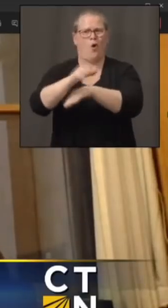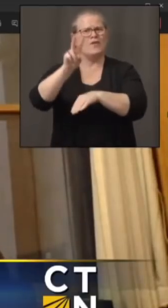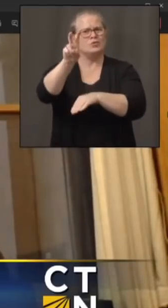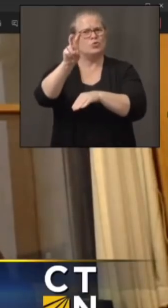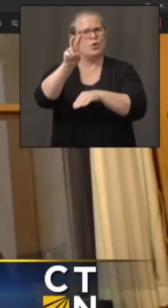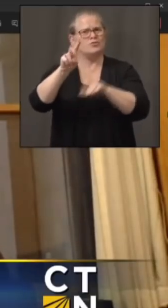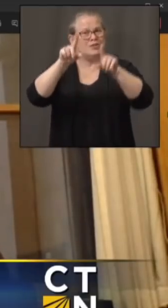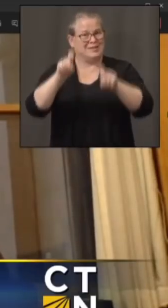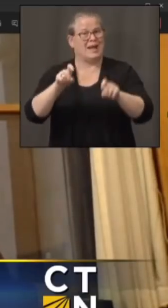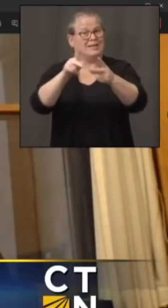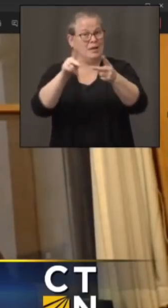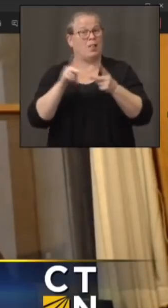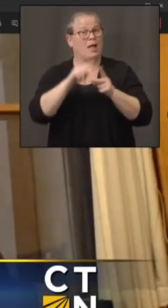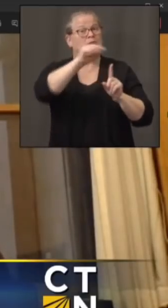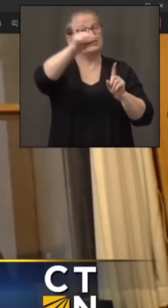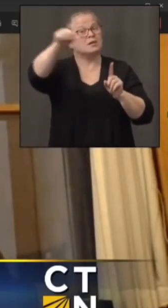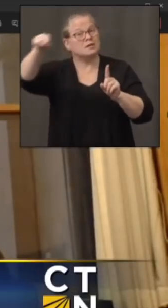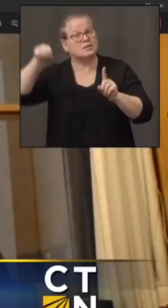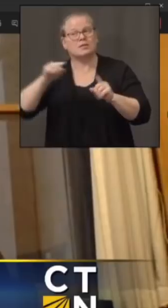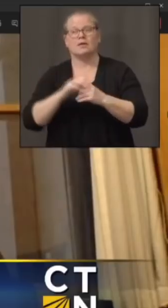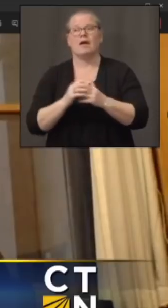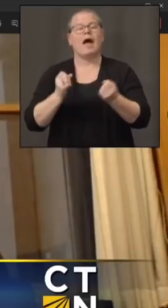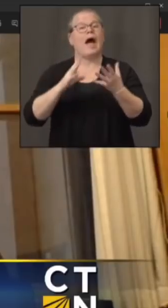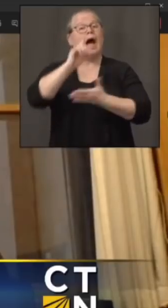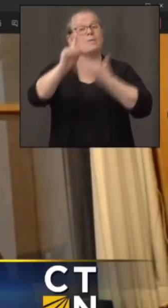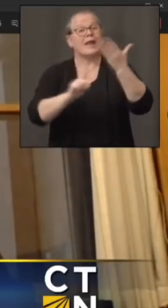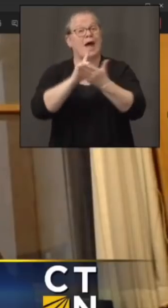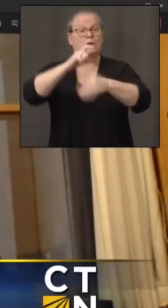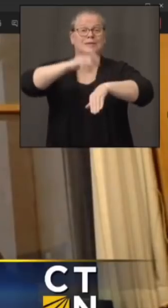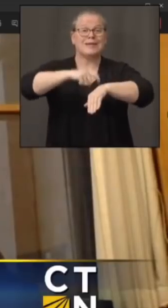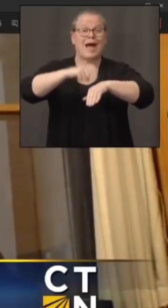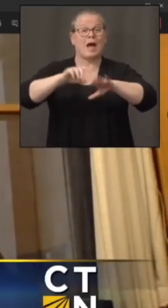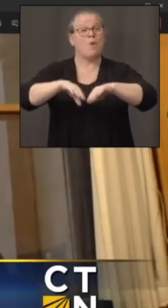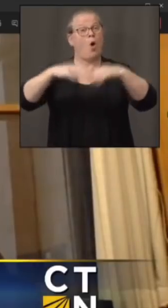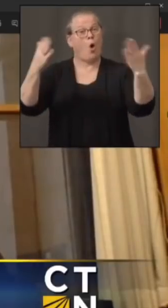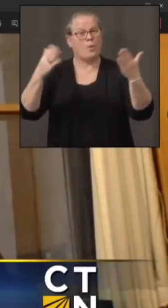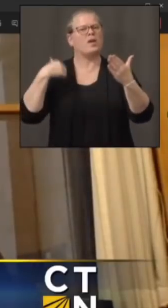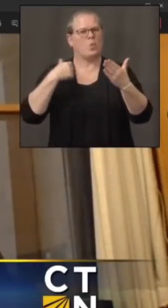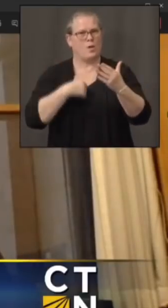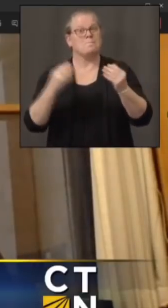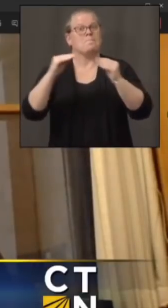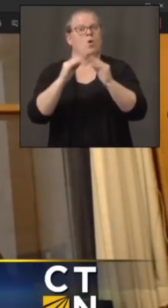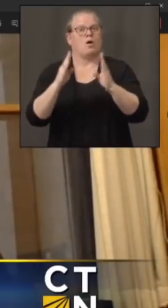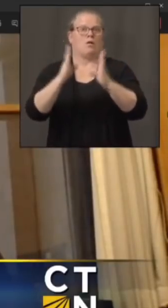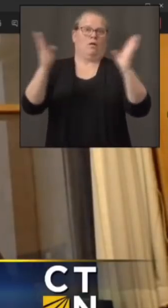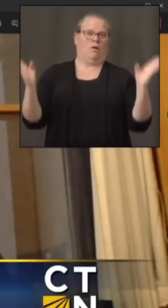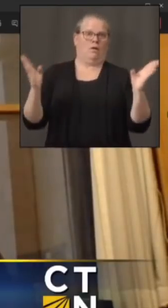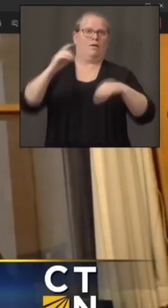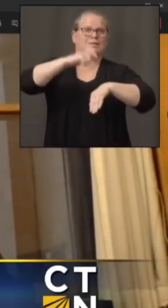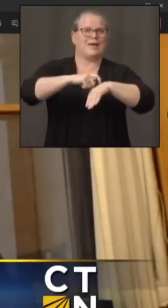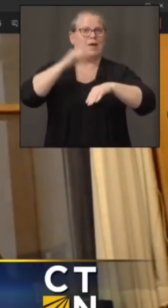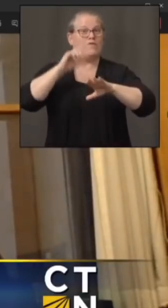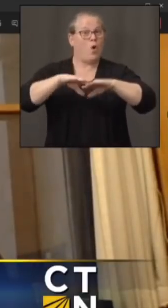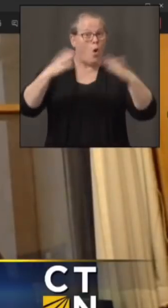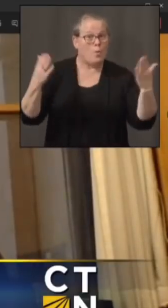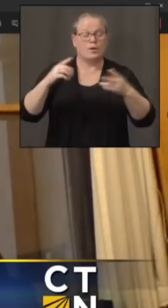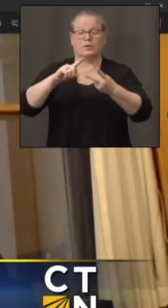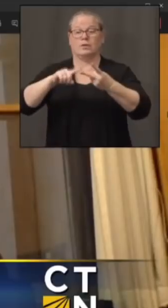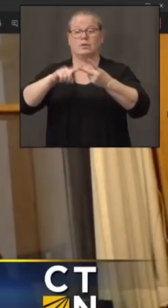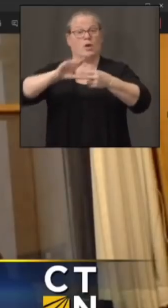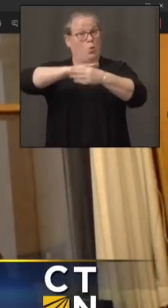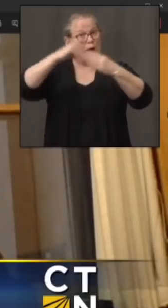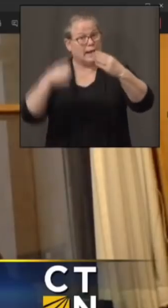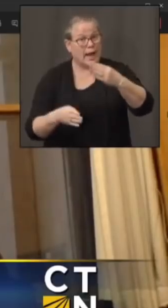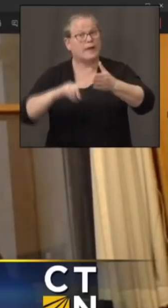open. We're increasing, making sure that they have coverage on weekends as well. We're also helping them expand, both with